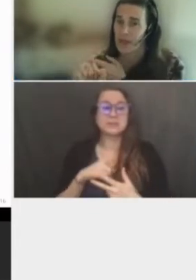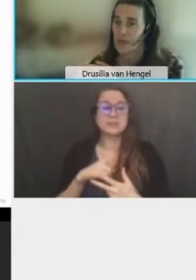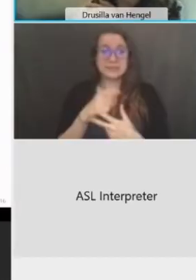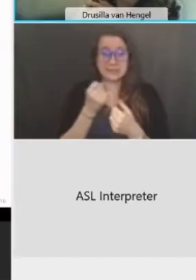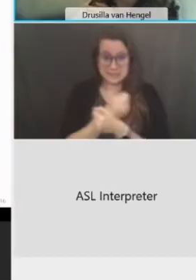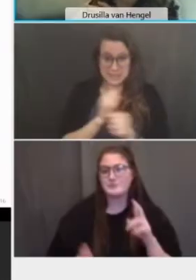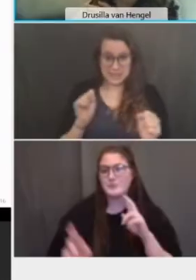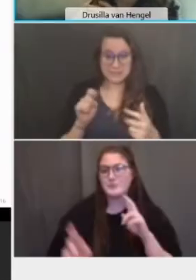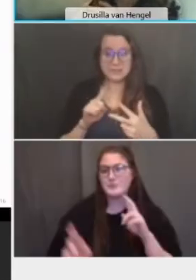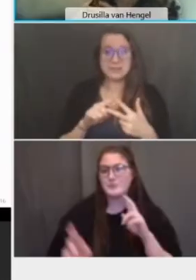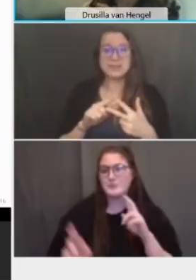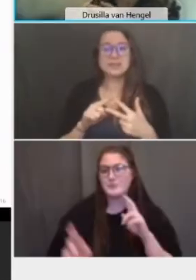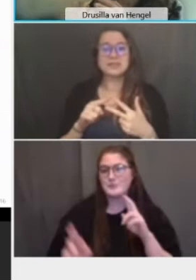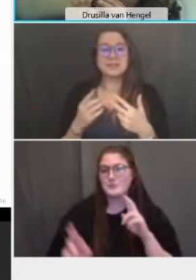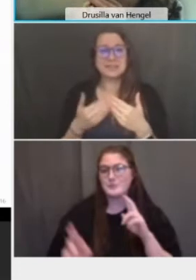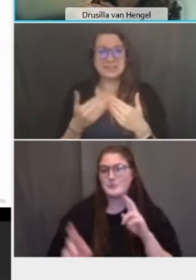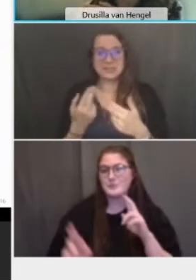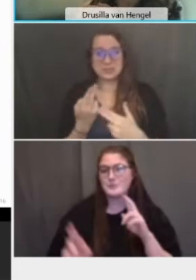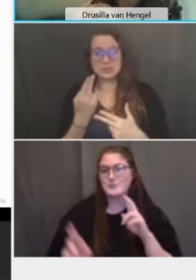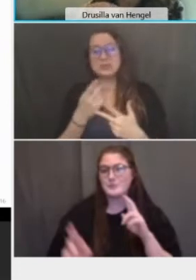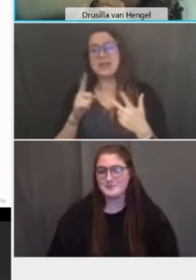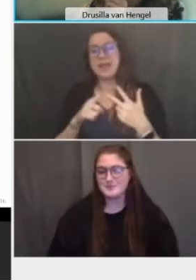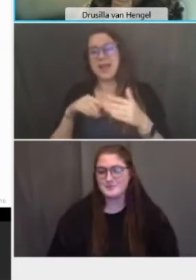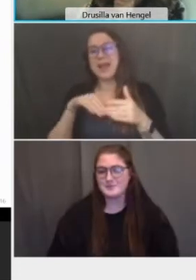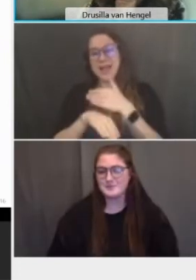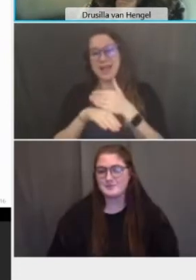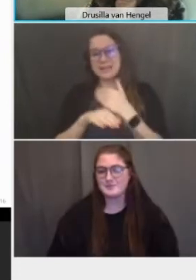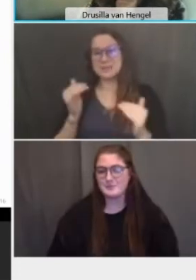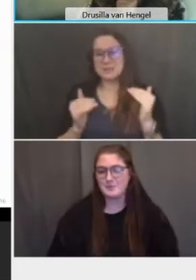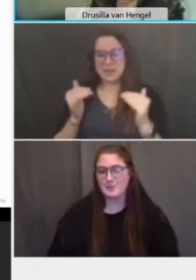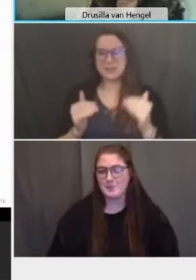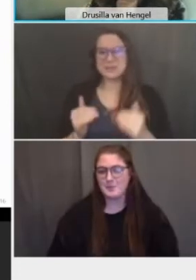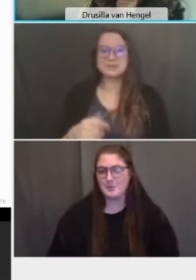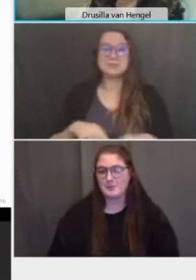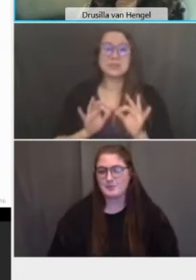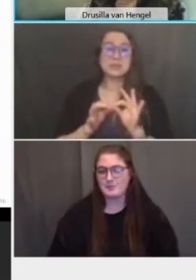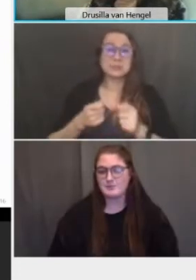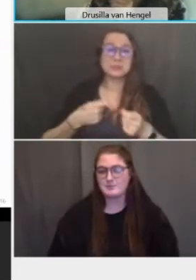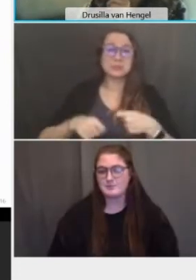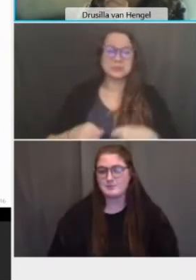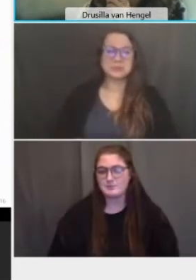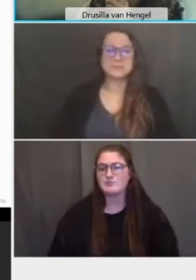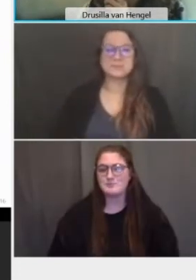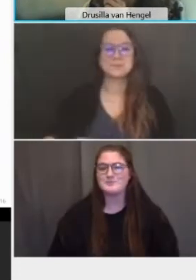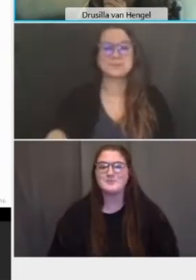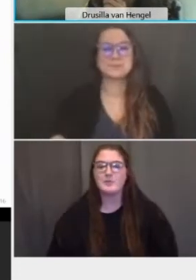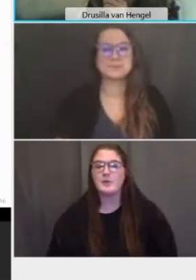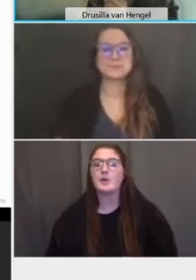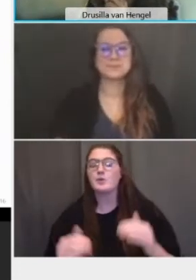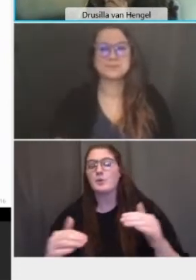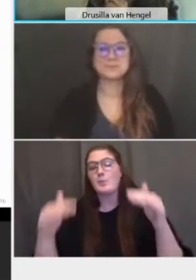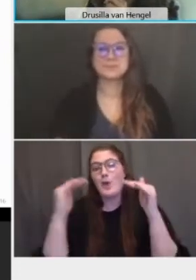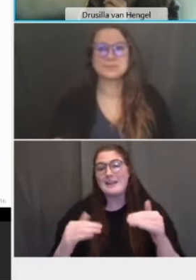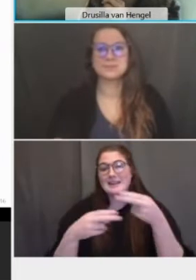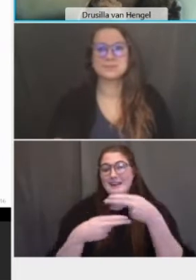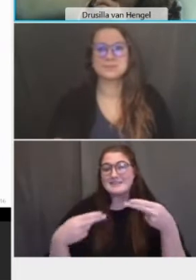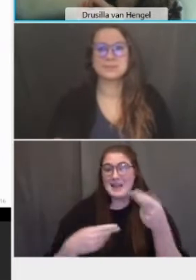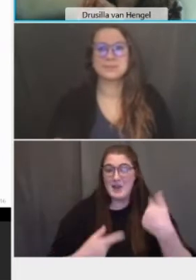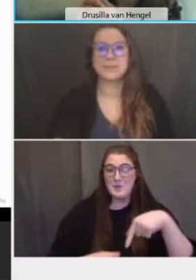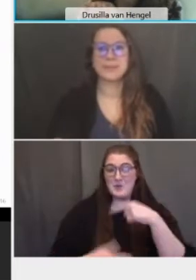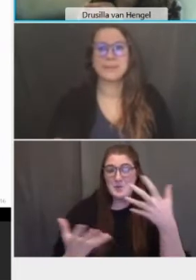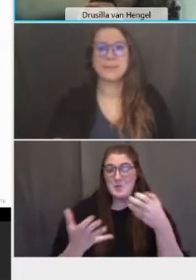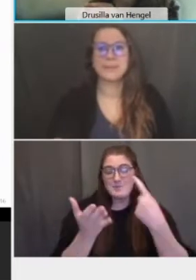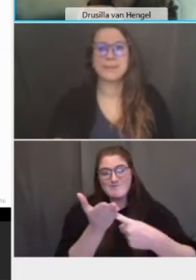safety, ease of use for all roadway users, and a balance of access and delay. On the next slide, we want to talk about safety. More